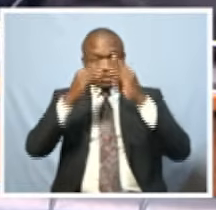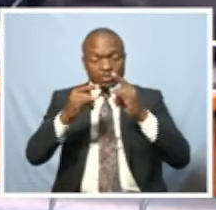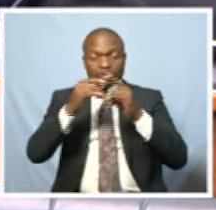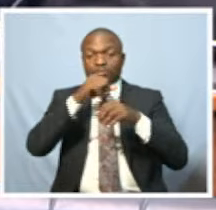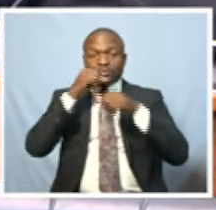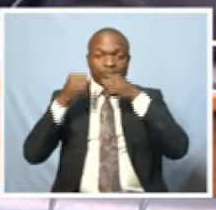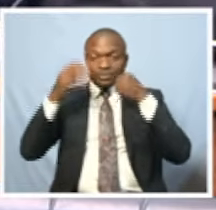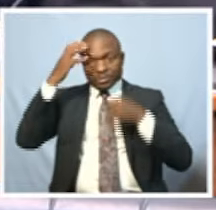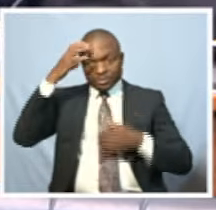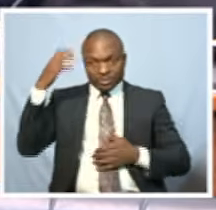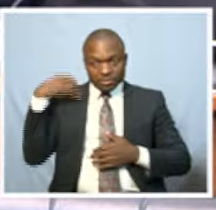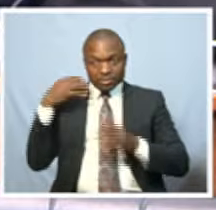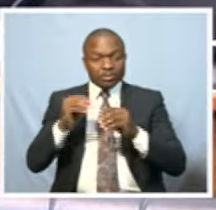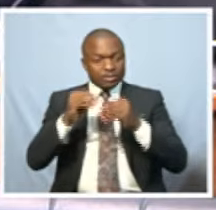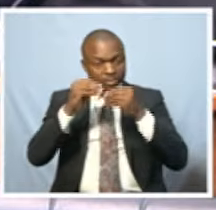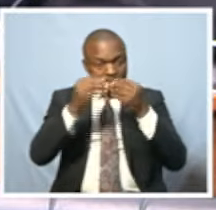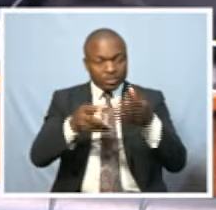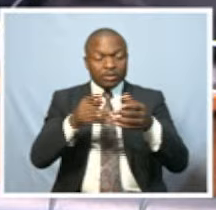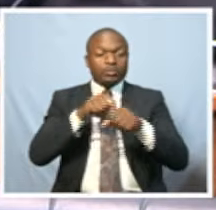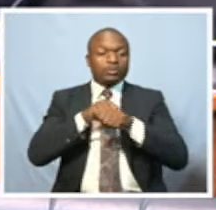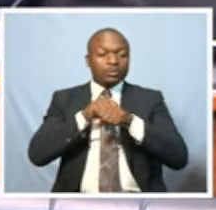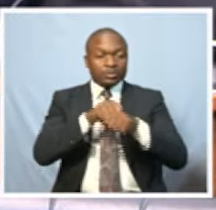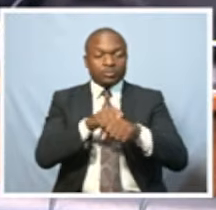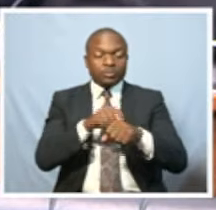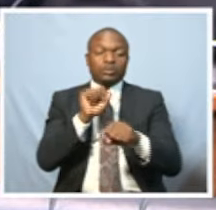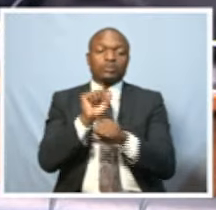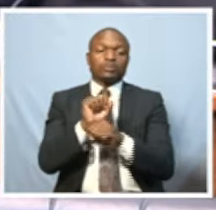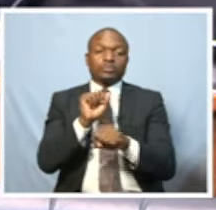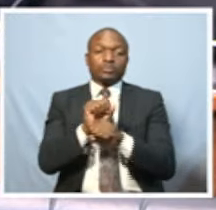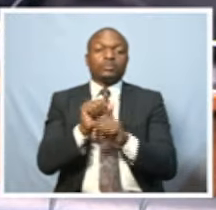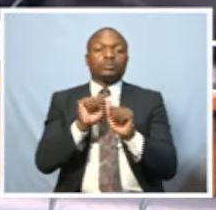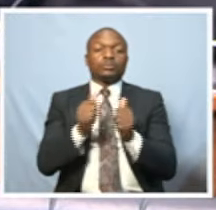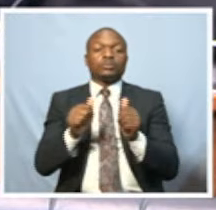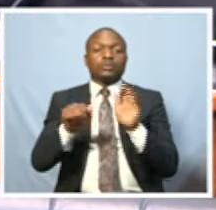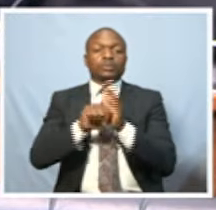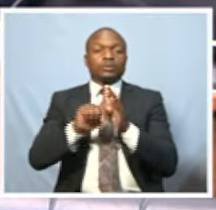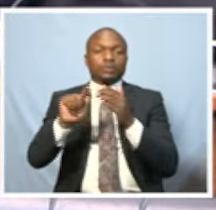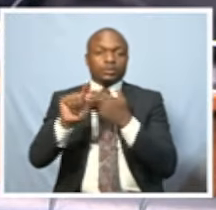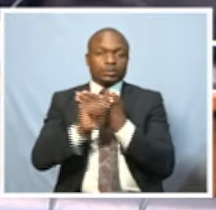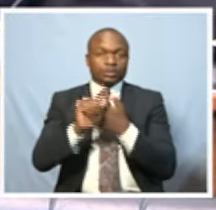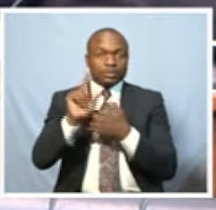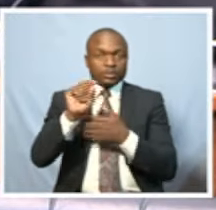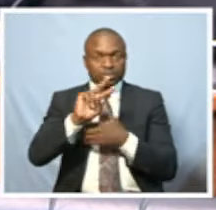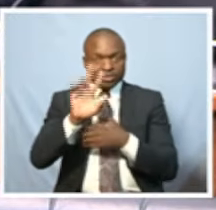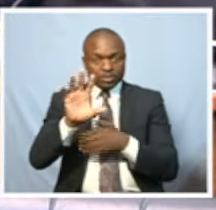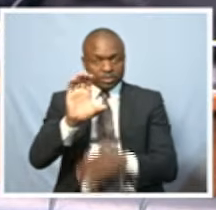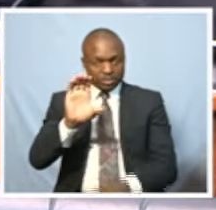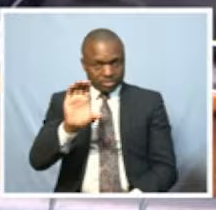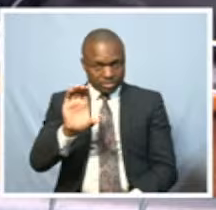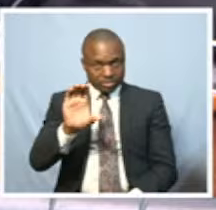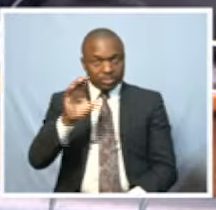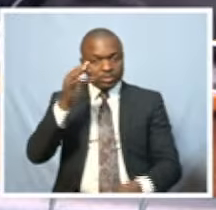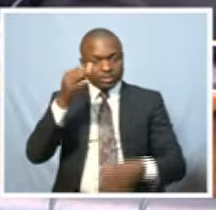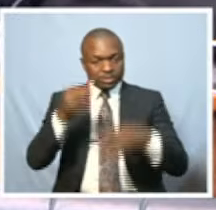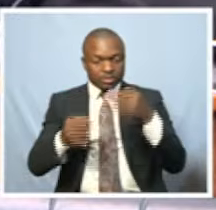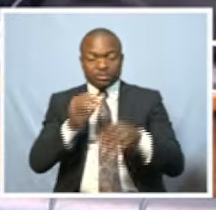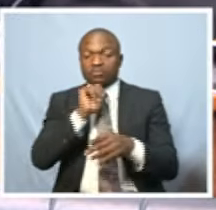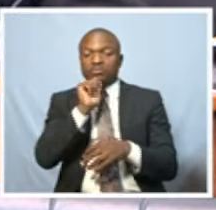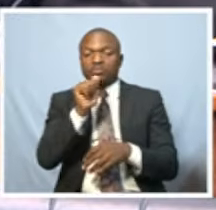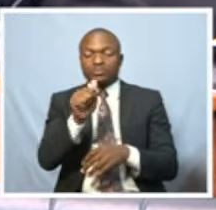were capacitated with transport to execute their duties as of August 2025, and C, if